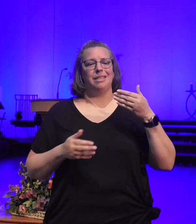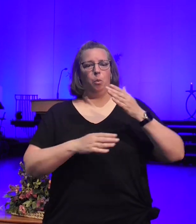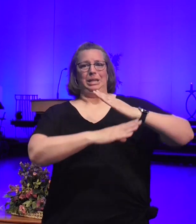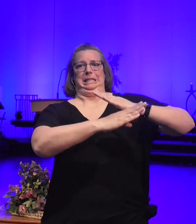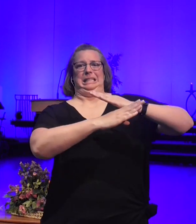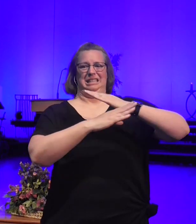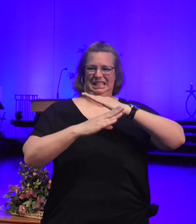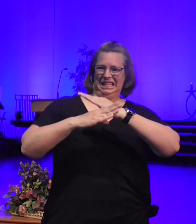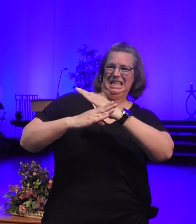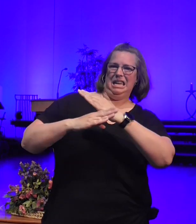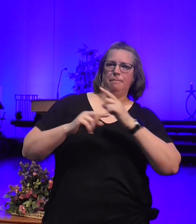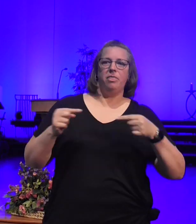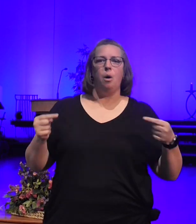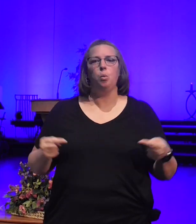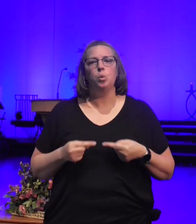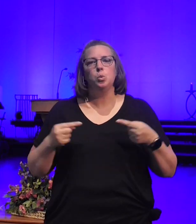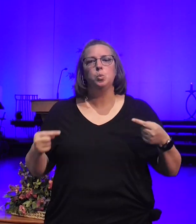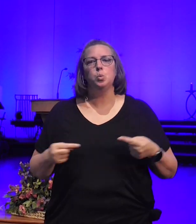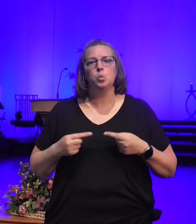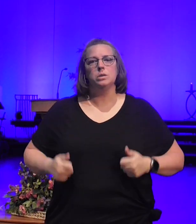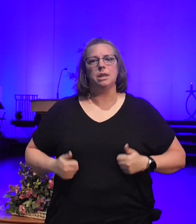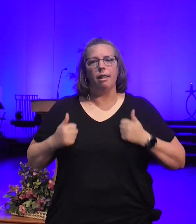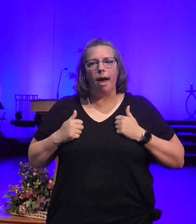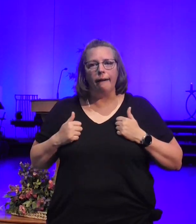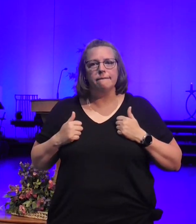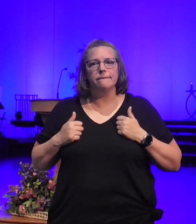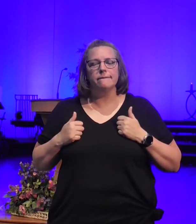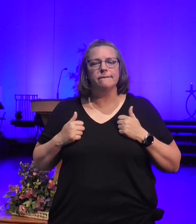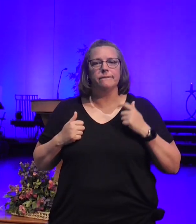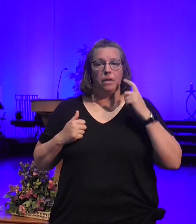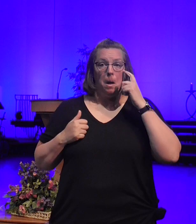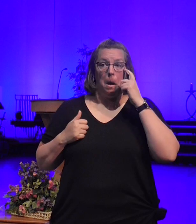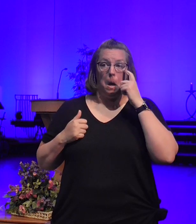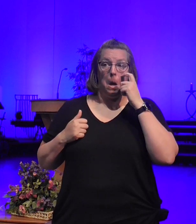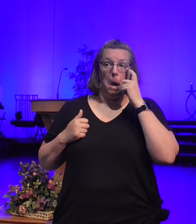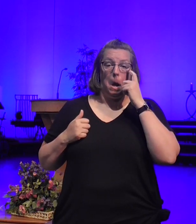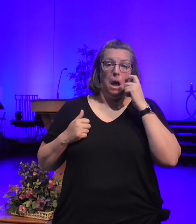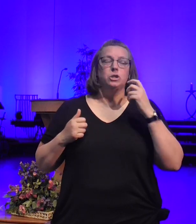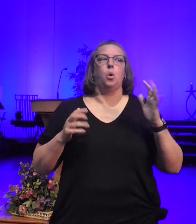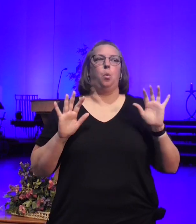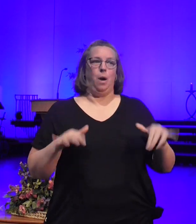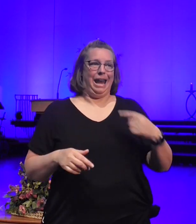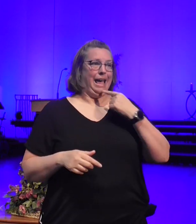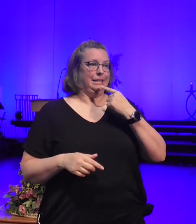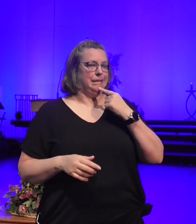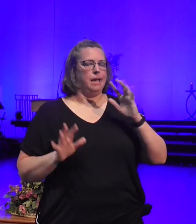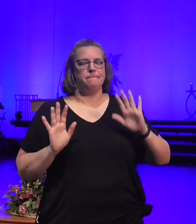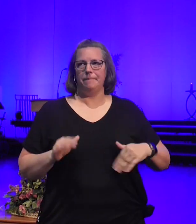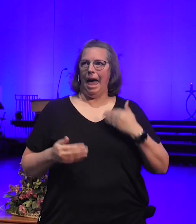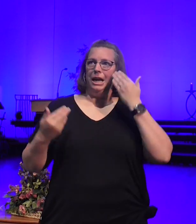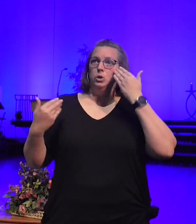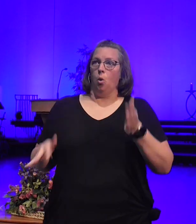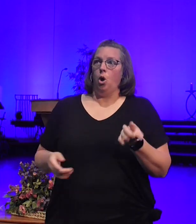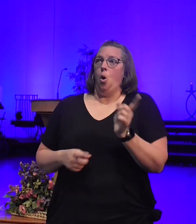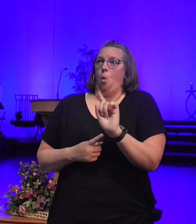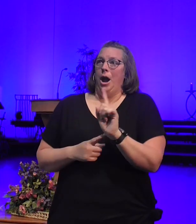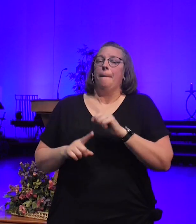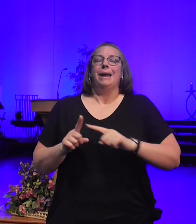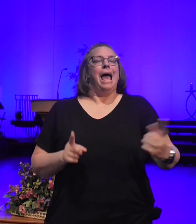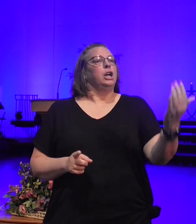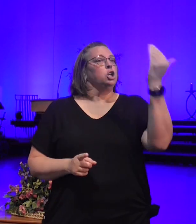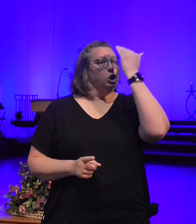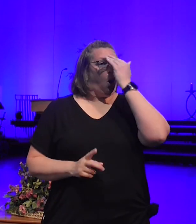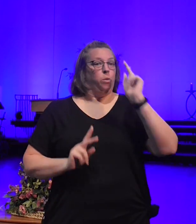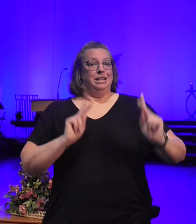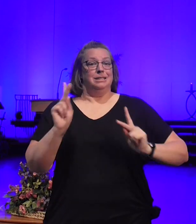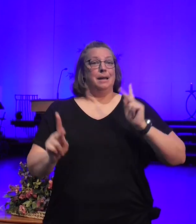the woundedness alive. Whereas the story I can say is, I don't know where they are, but I know there's people who like